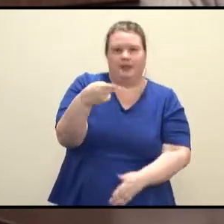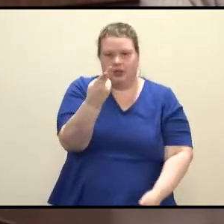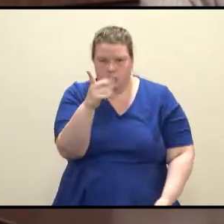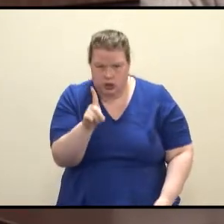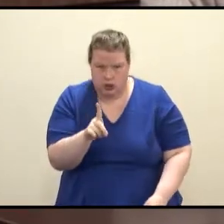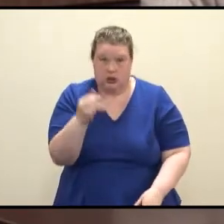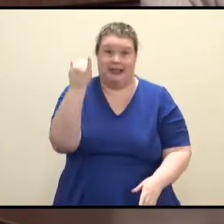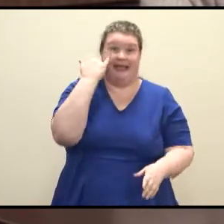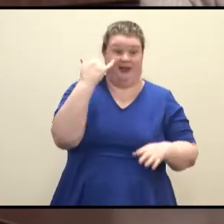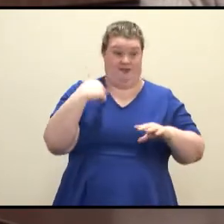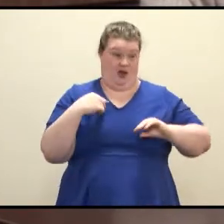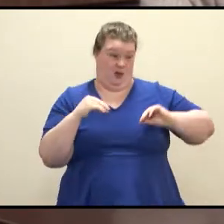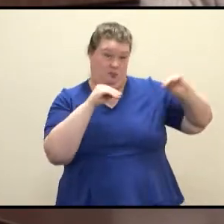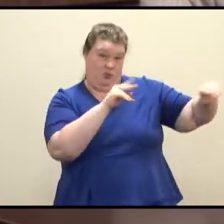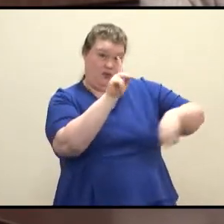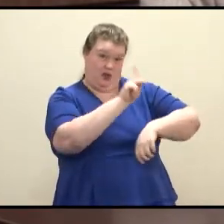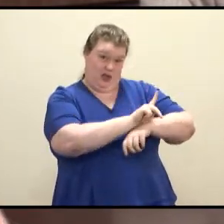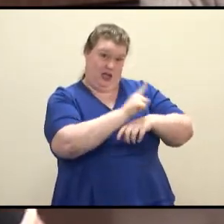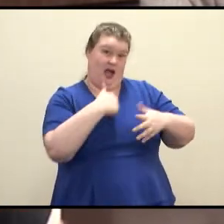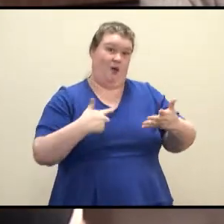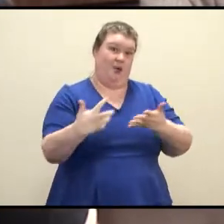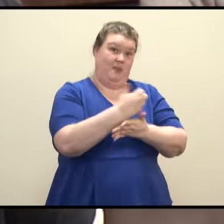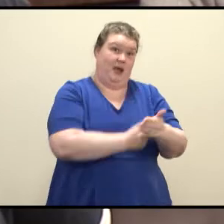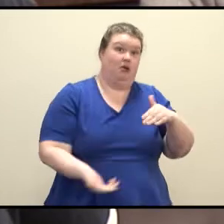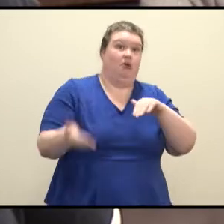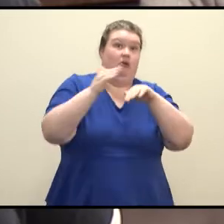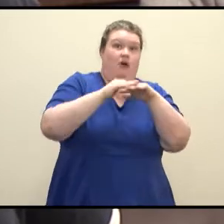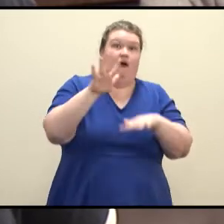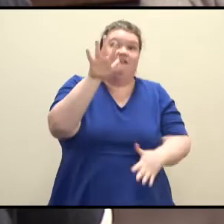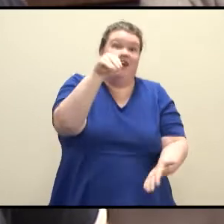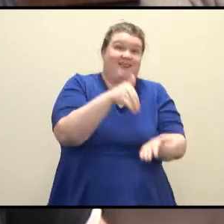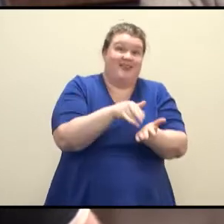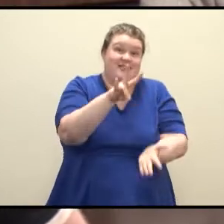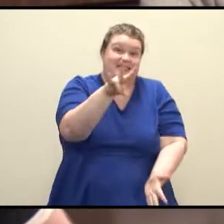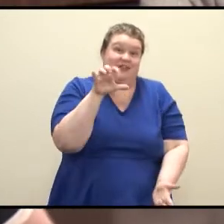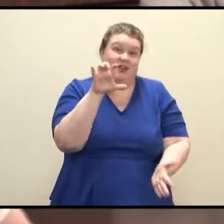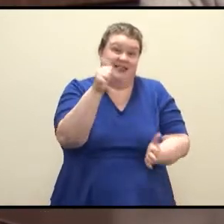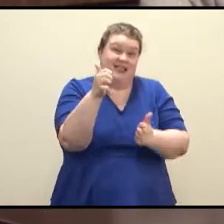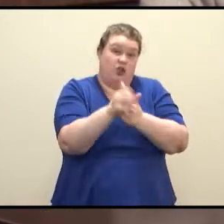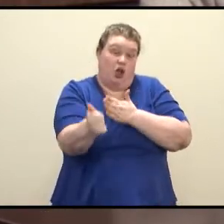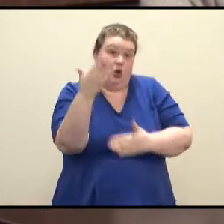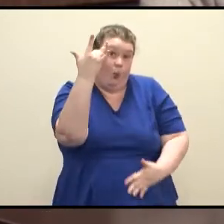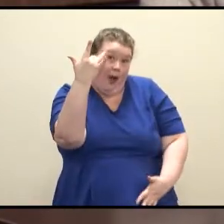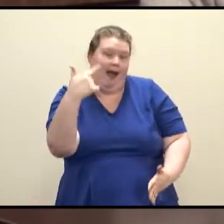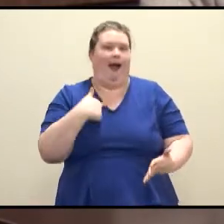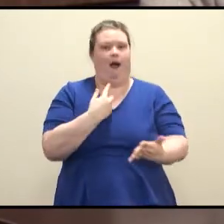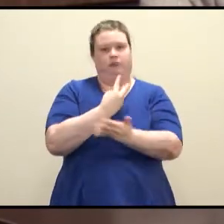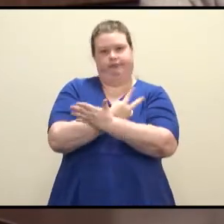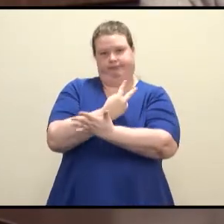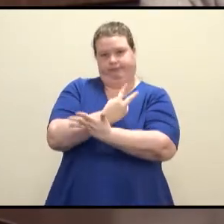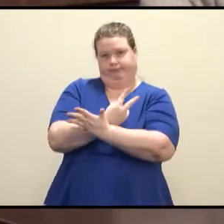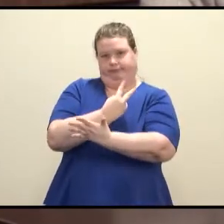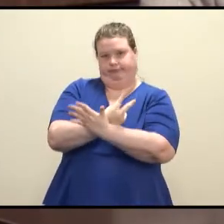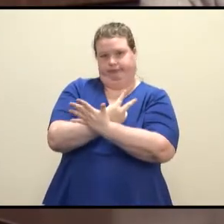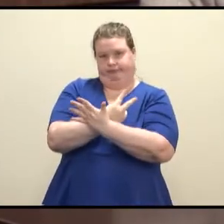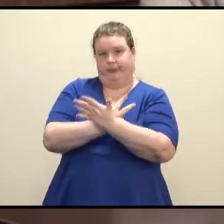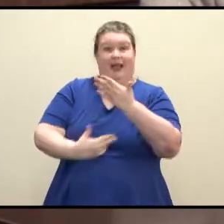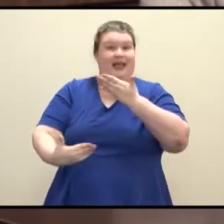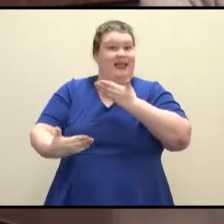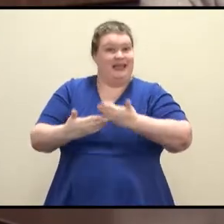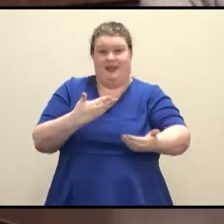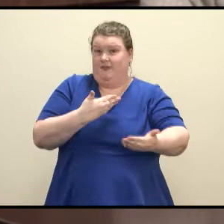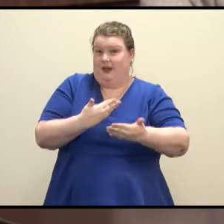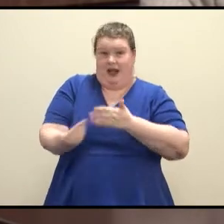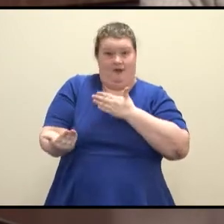leave Waco and move to Killeen, I would make an additional $5,710 due to my master's degree, even after the proposed